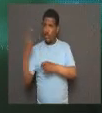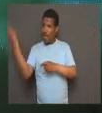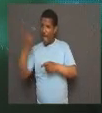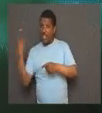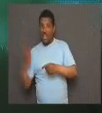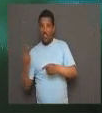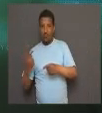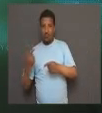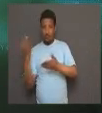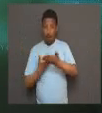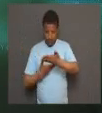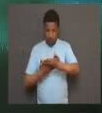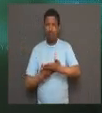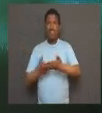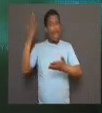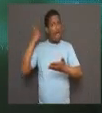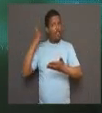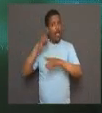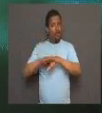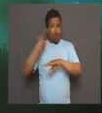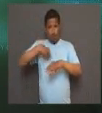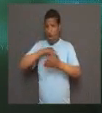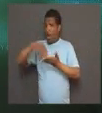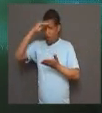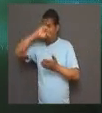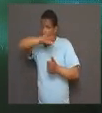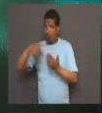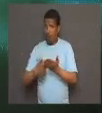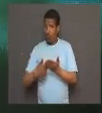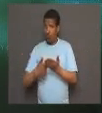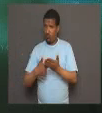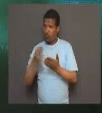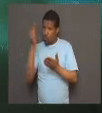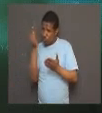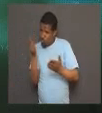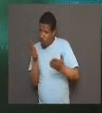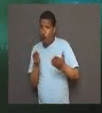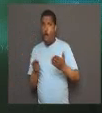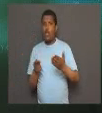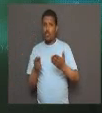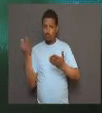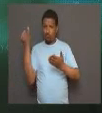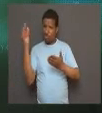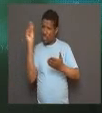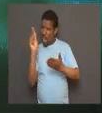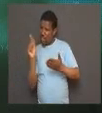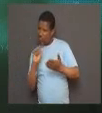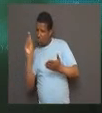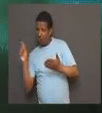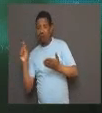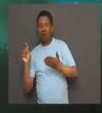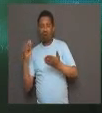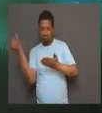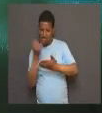map. Last time, we learned about drawing sketch maps.